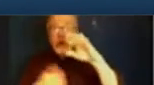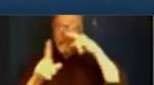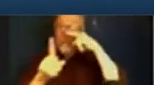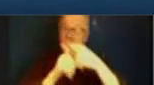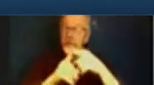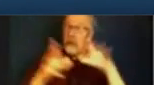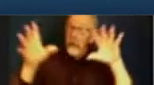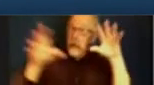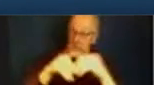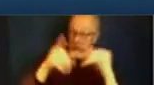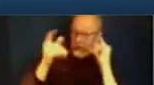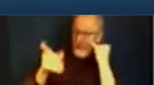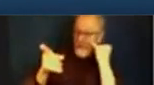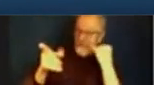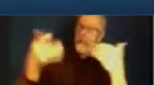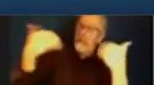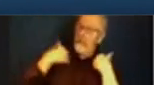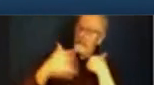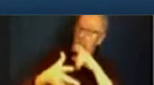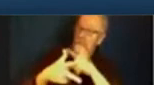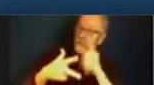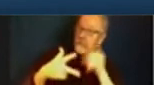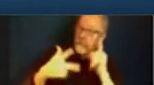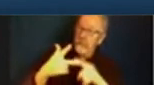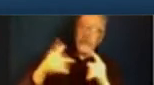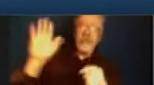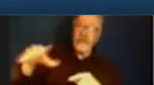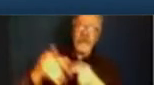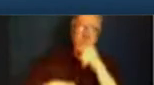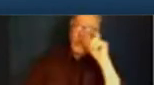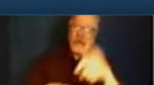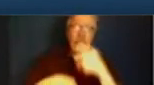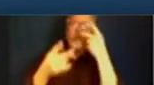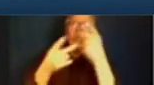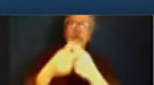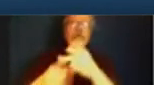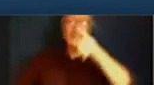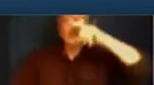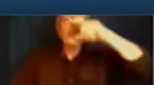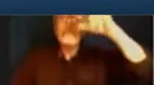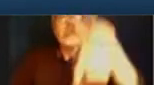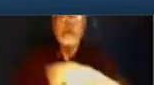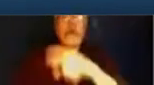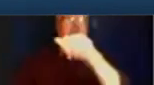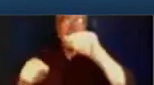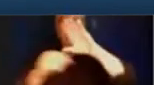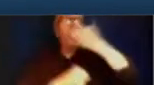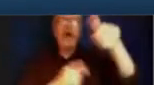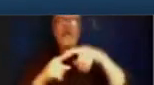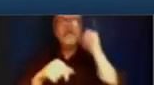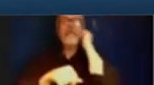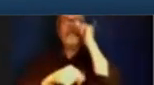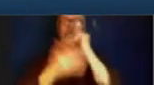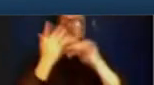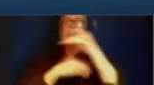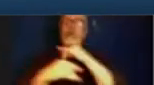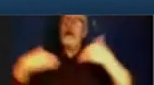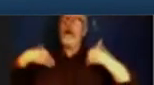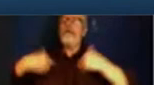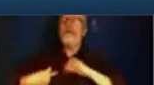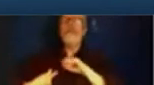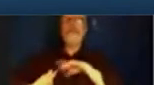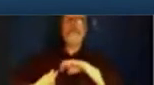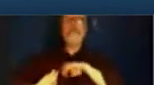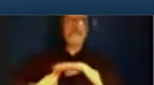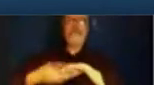you do not have to quarantine. You could go about your daily living, but you should wear a well-fitting quality